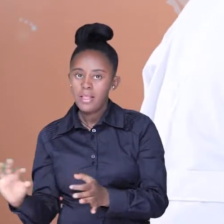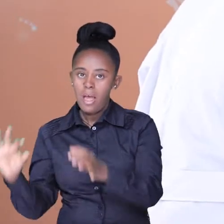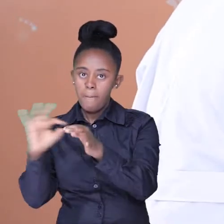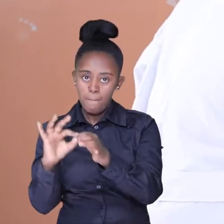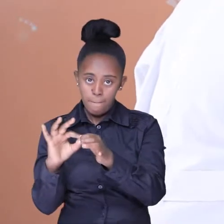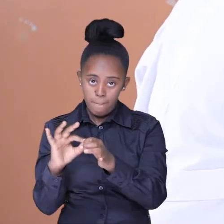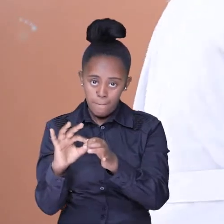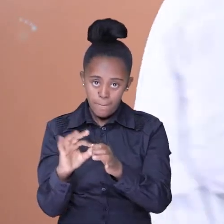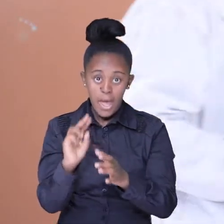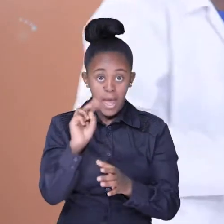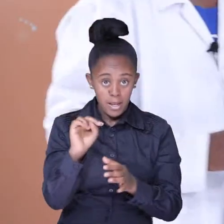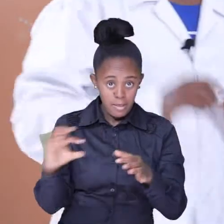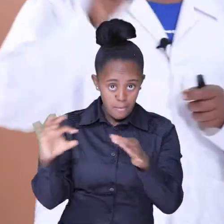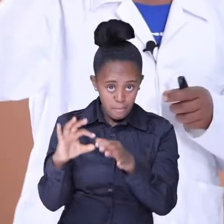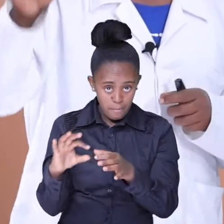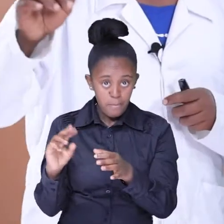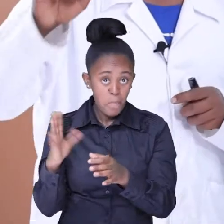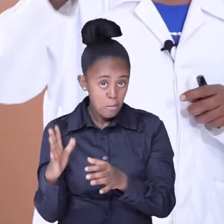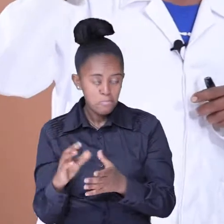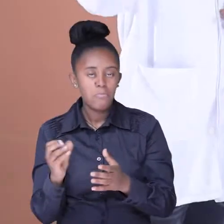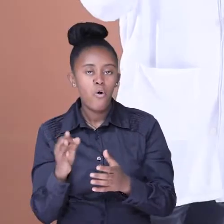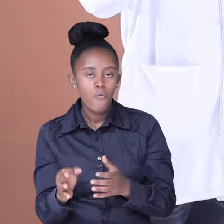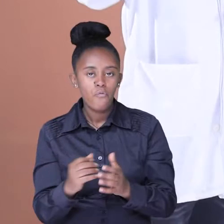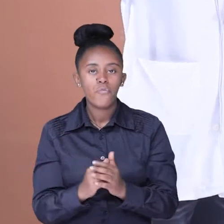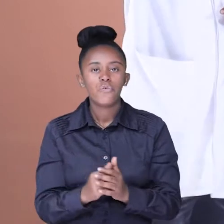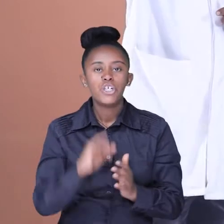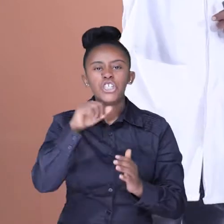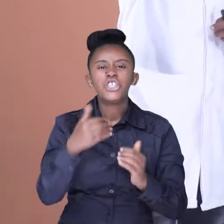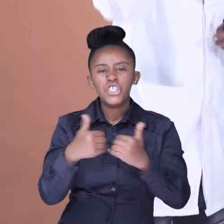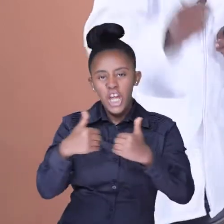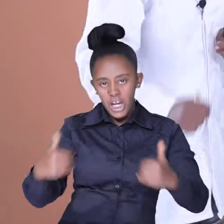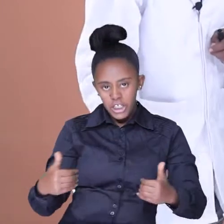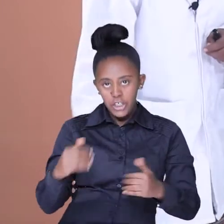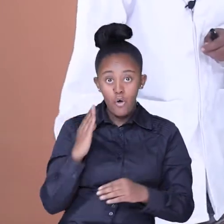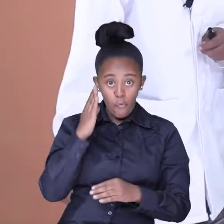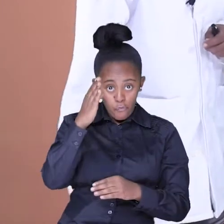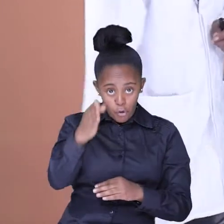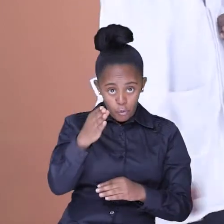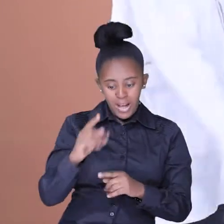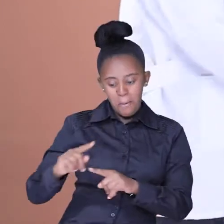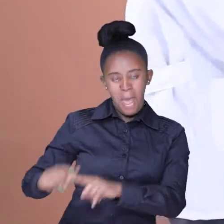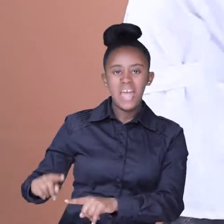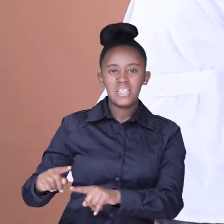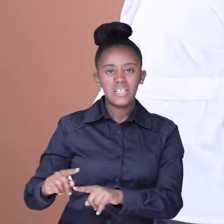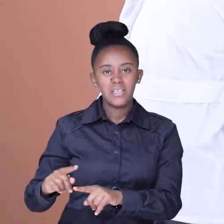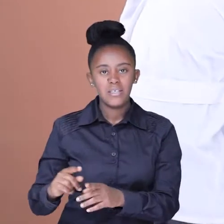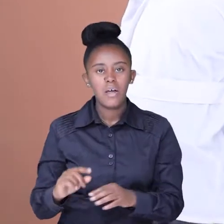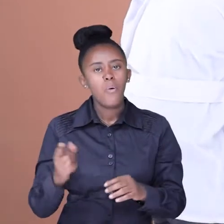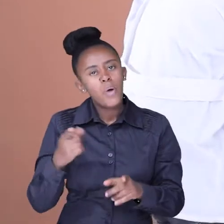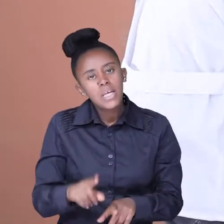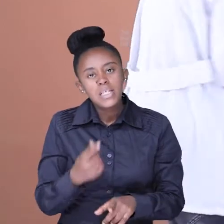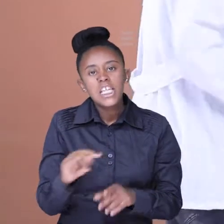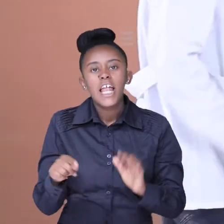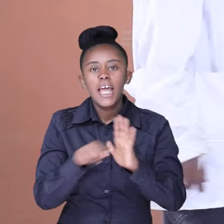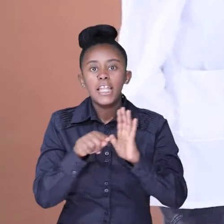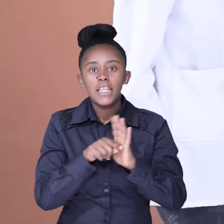type, the type of junction formed is forward bias junction. And when the negative terminal